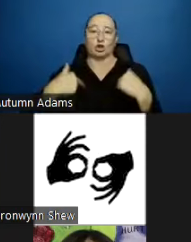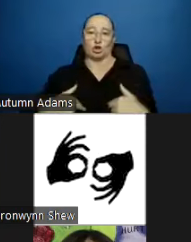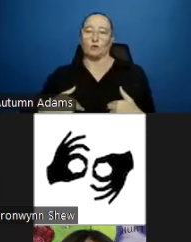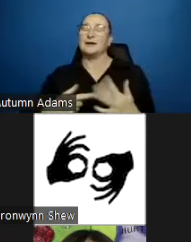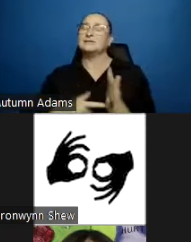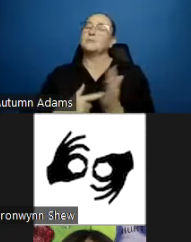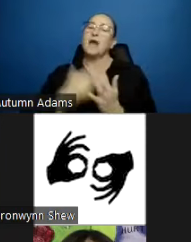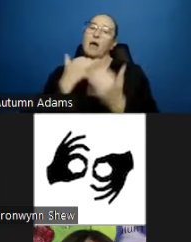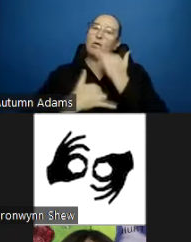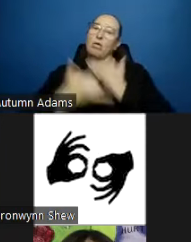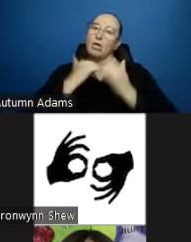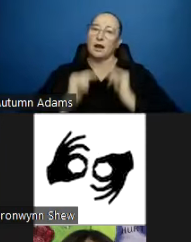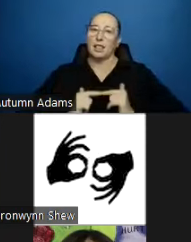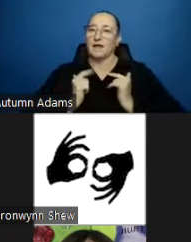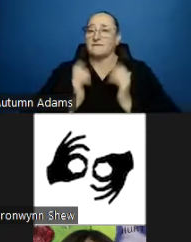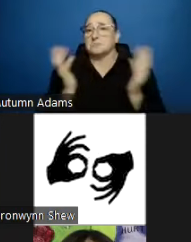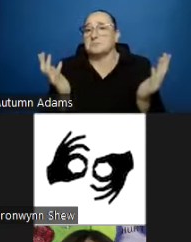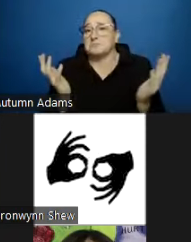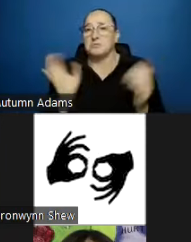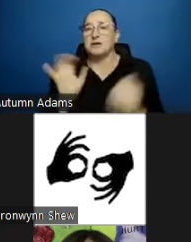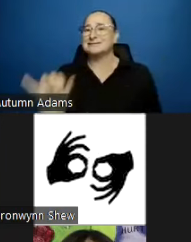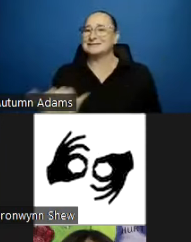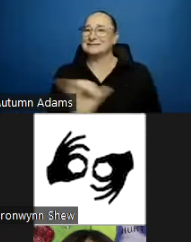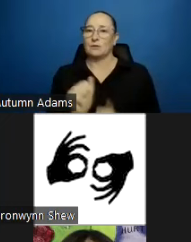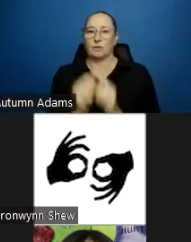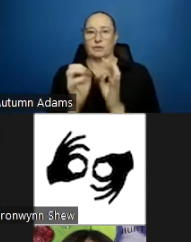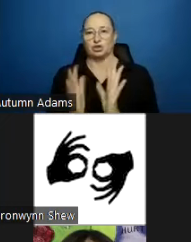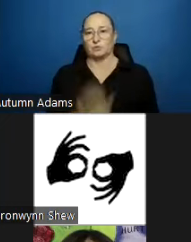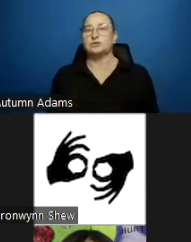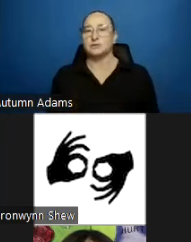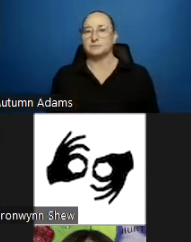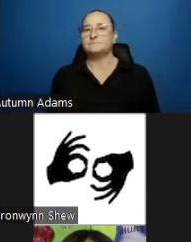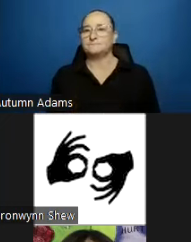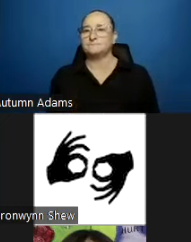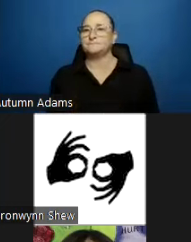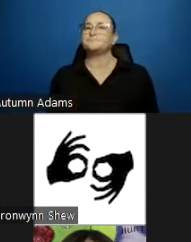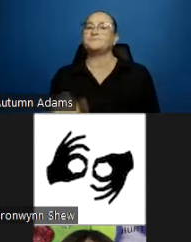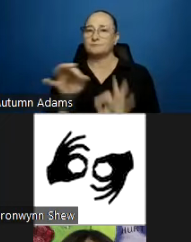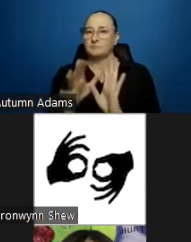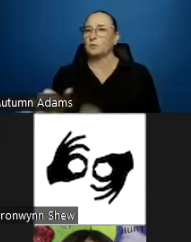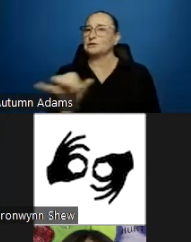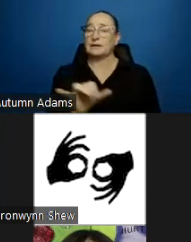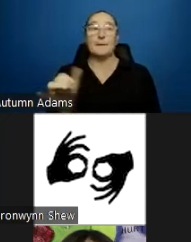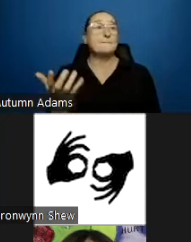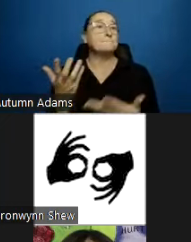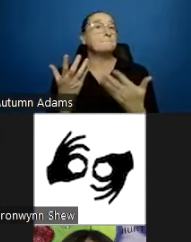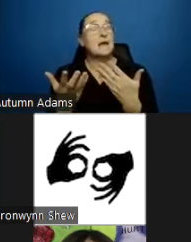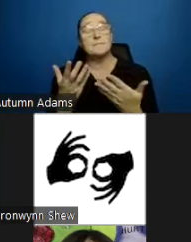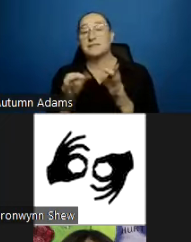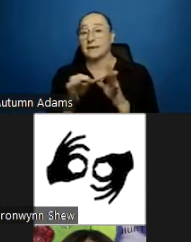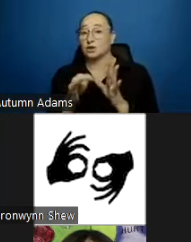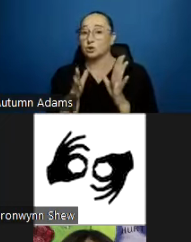mistakes in our life. And that's the same with interpreters. Interpreters do the same thing. Maybe the interpreter has a